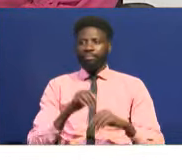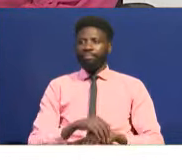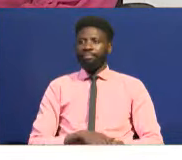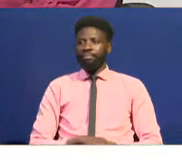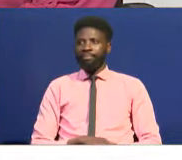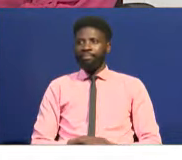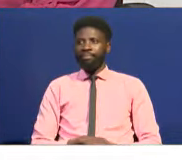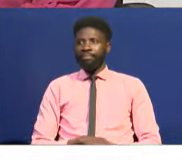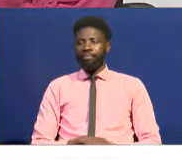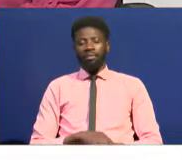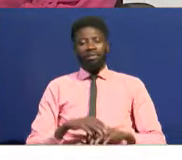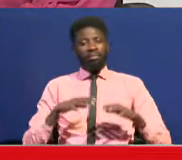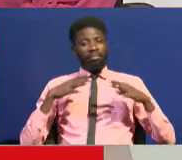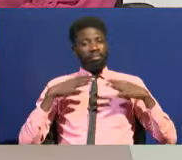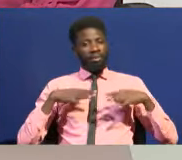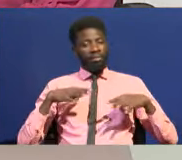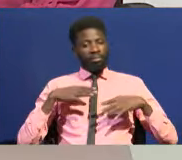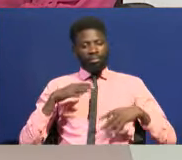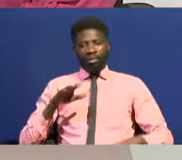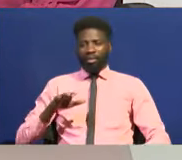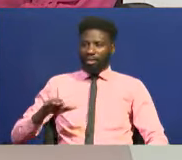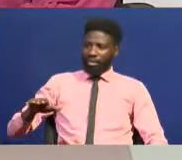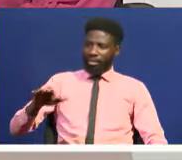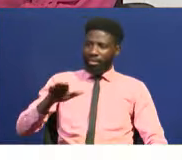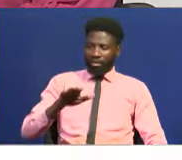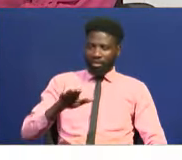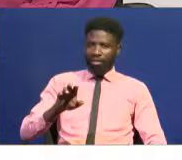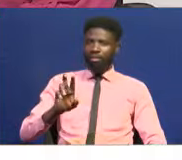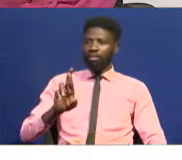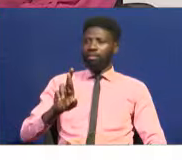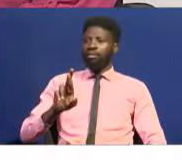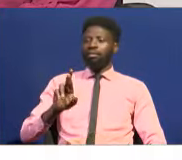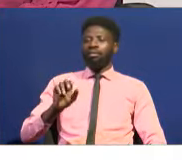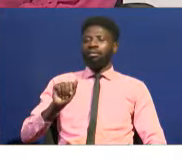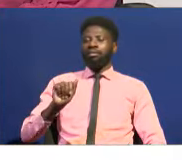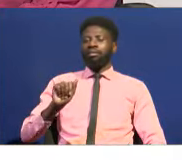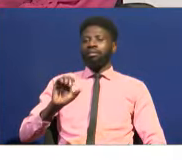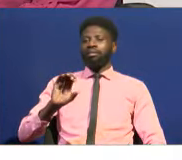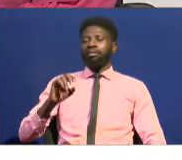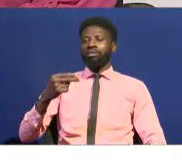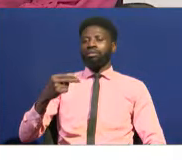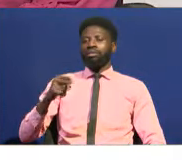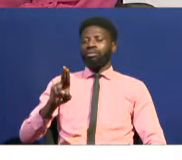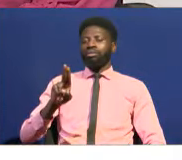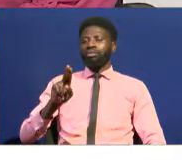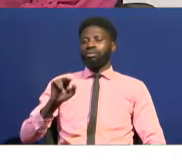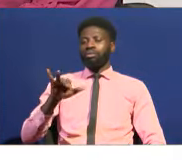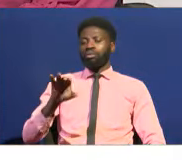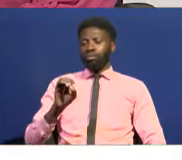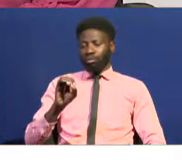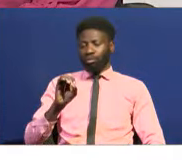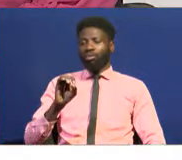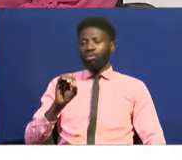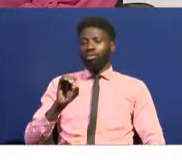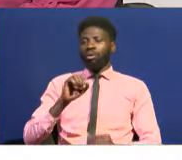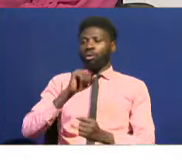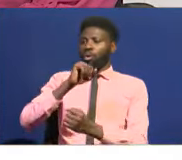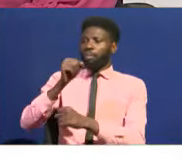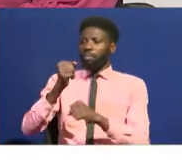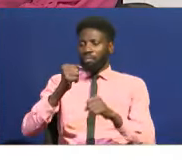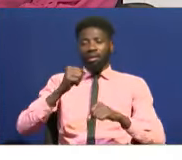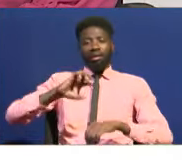Right now, a section of residents from Rachuonyo North Ward in Homa Bay County are now facing the wrath of